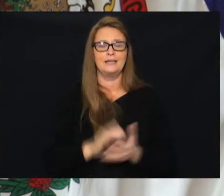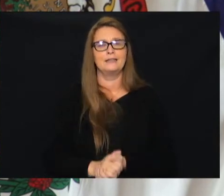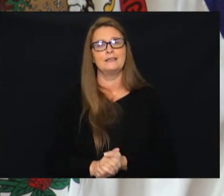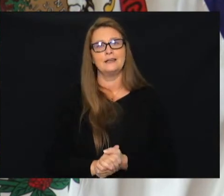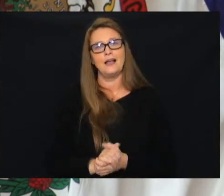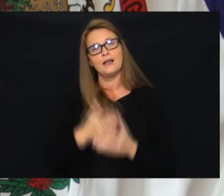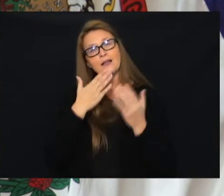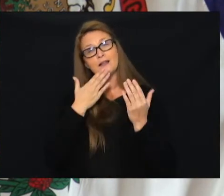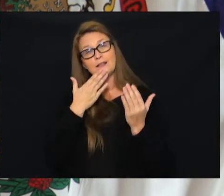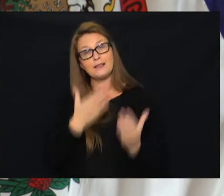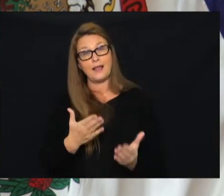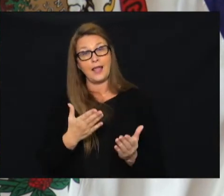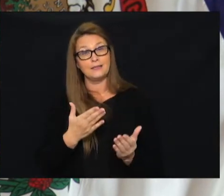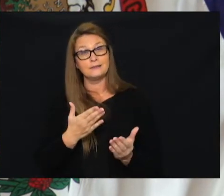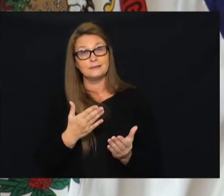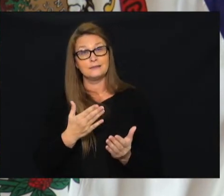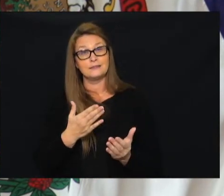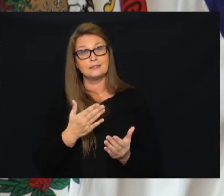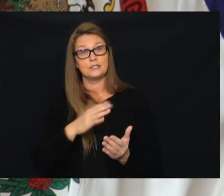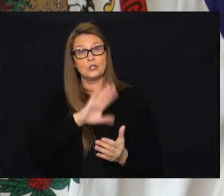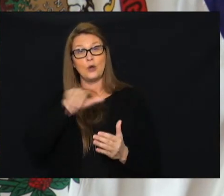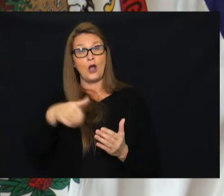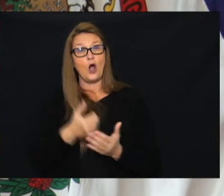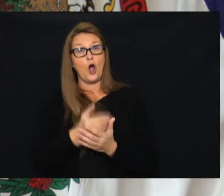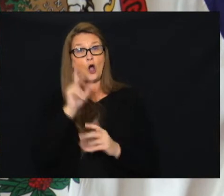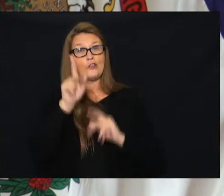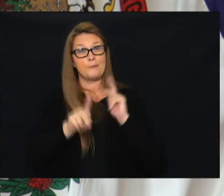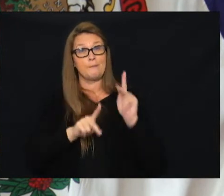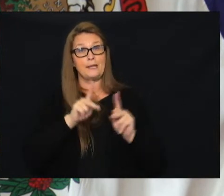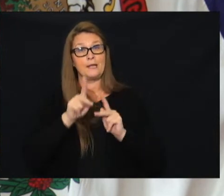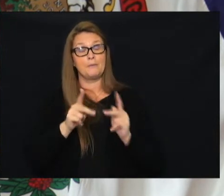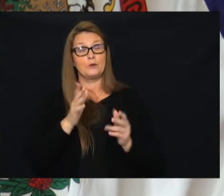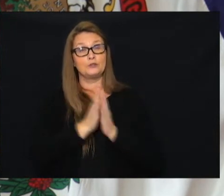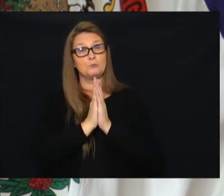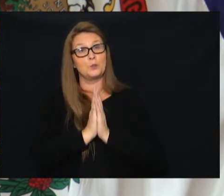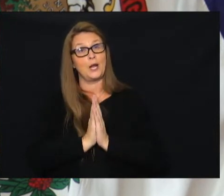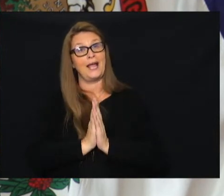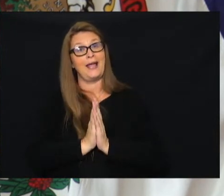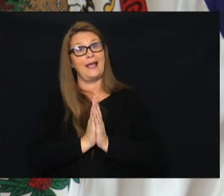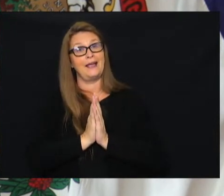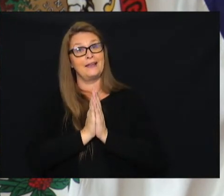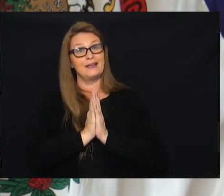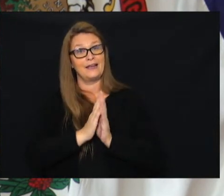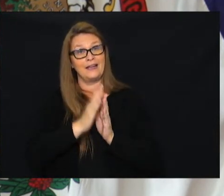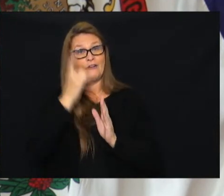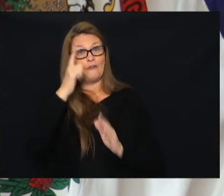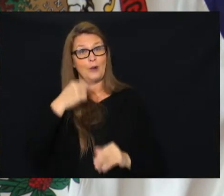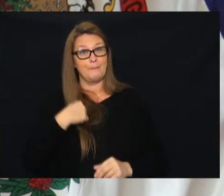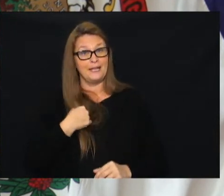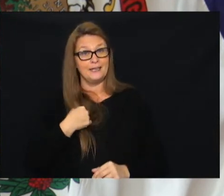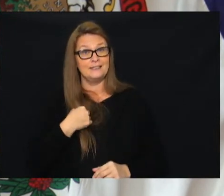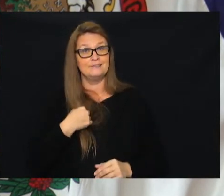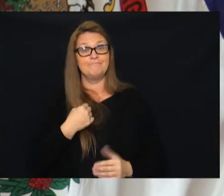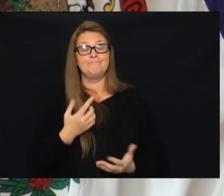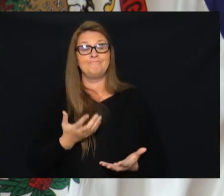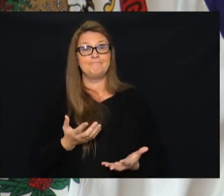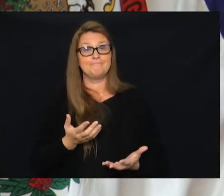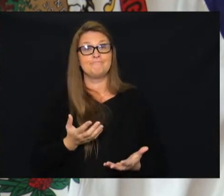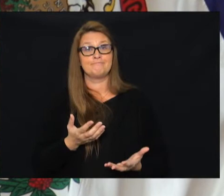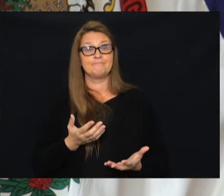to all those that were kind enough again to send up their prayers and you know, their well wishes.